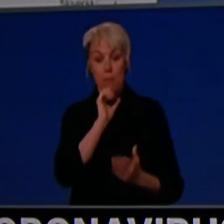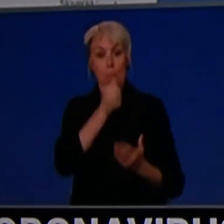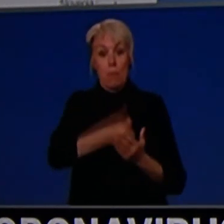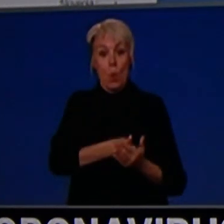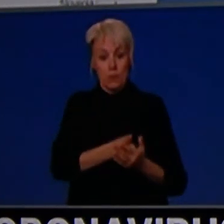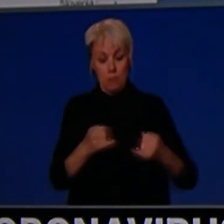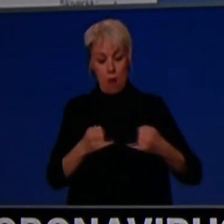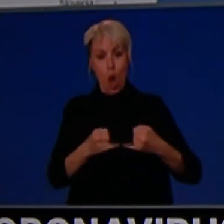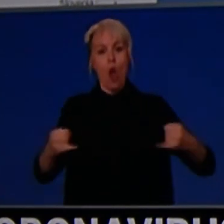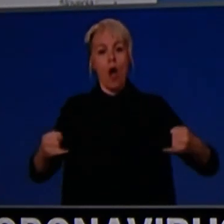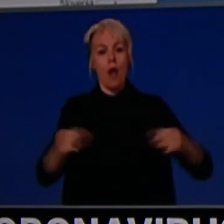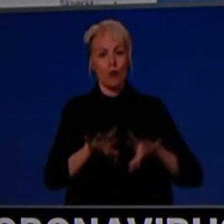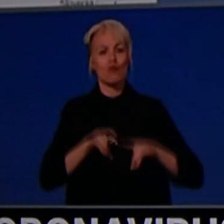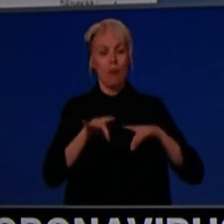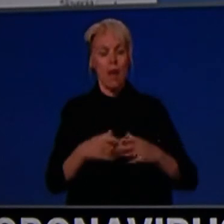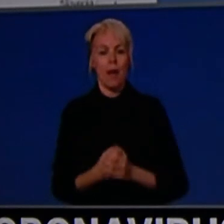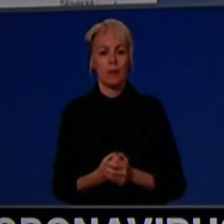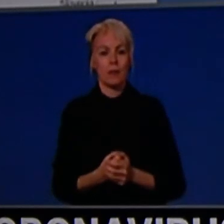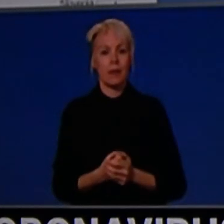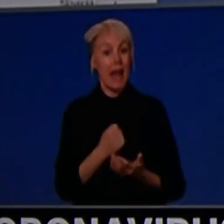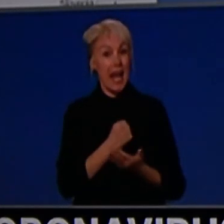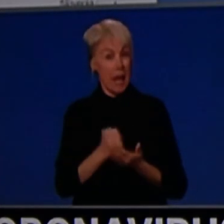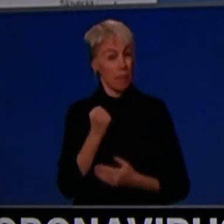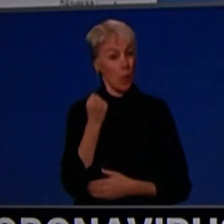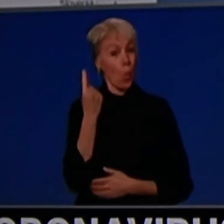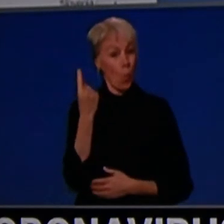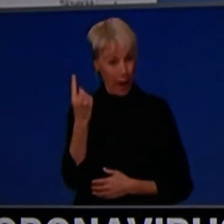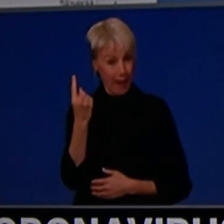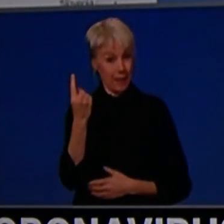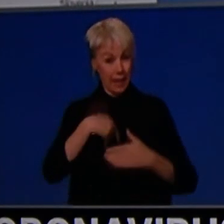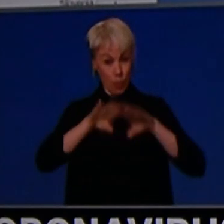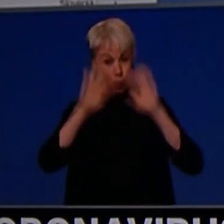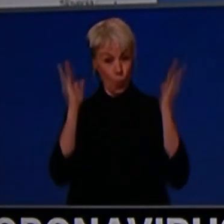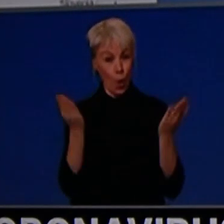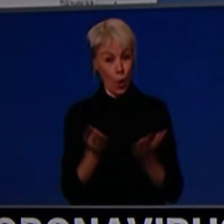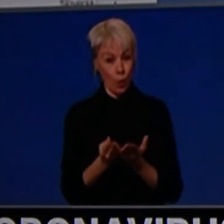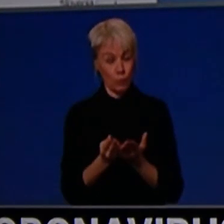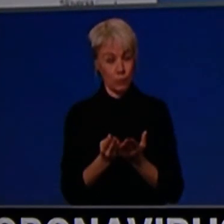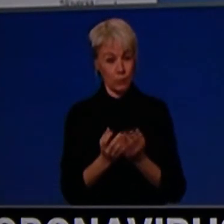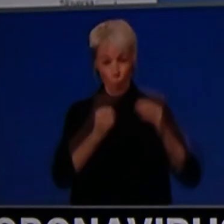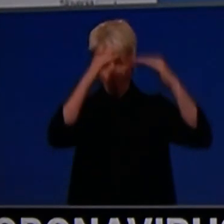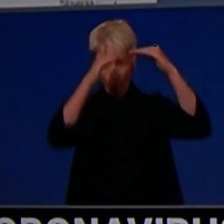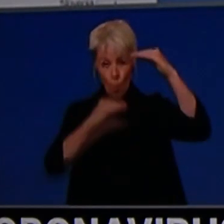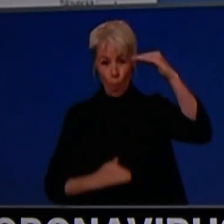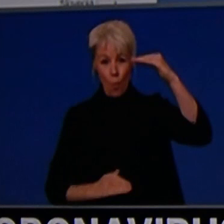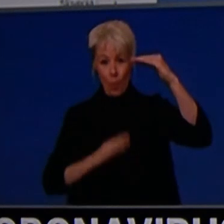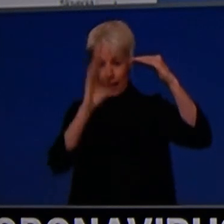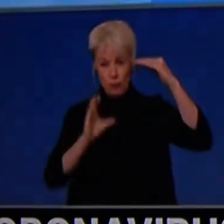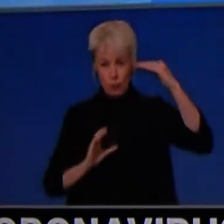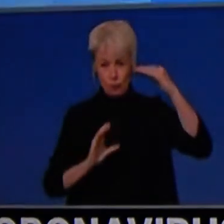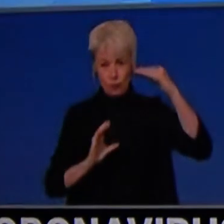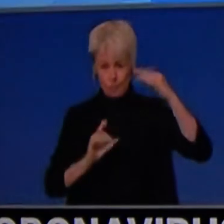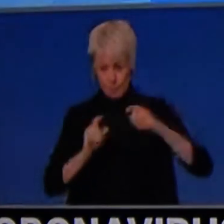Australia, which is ranked the highest in this model of all of those countries in its symptomatic case detection rate.